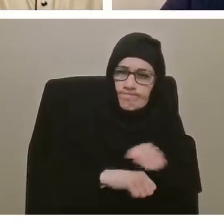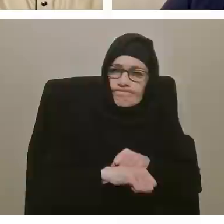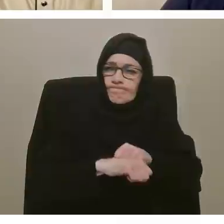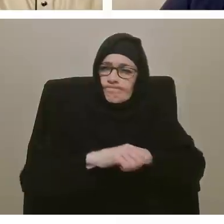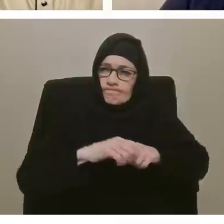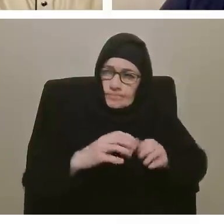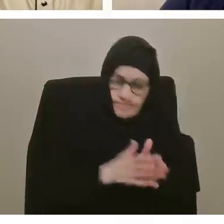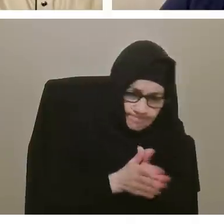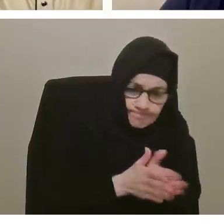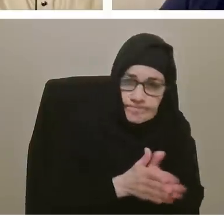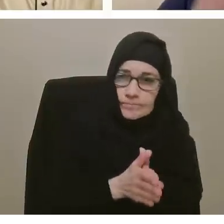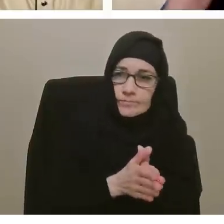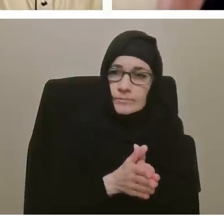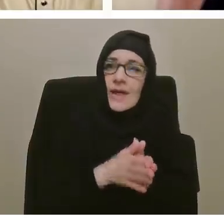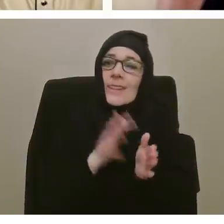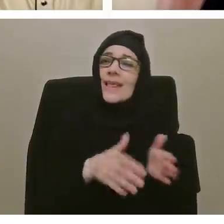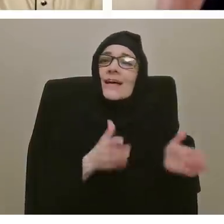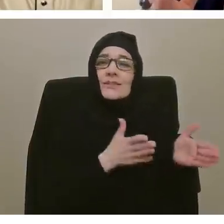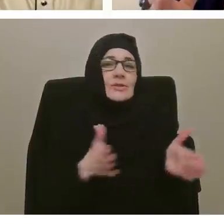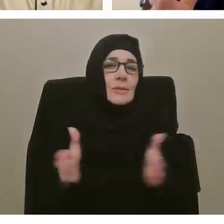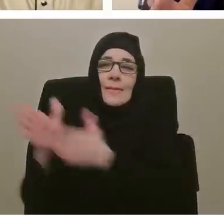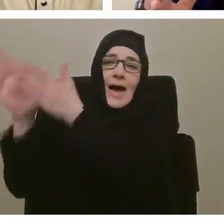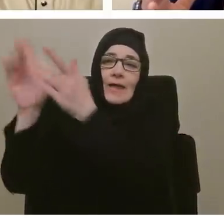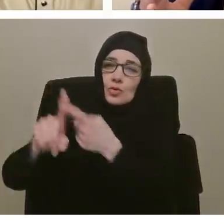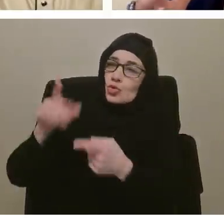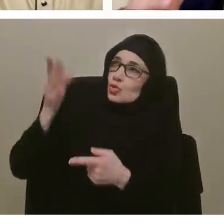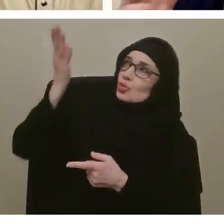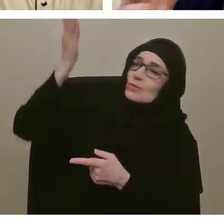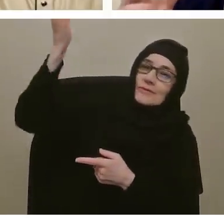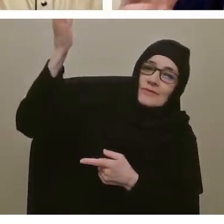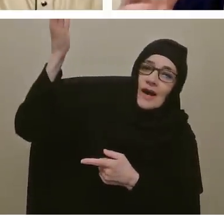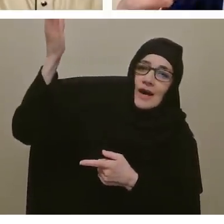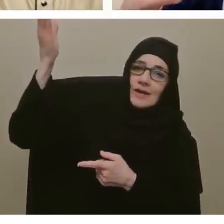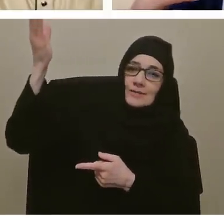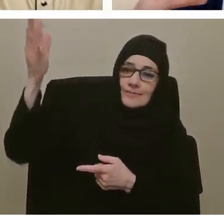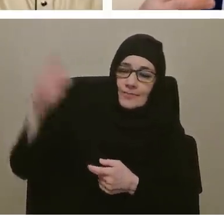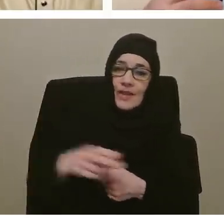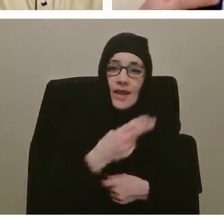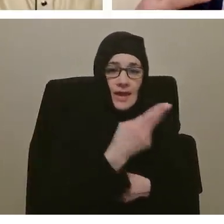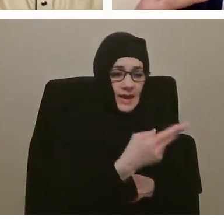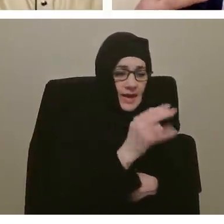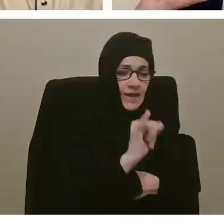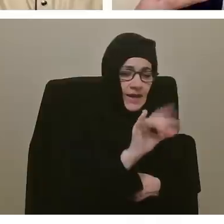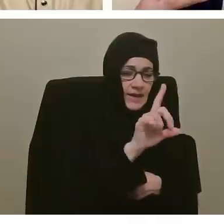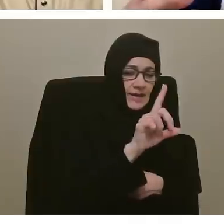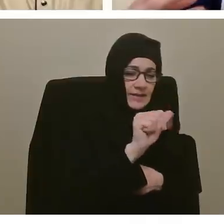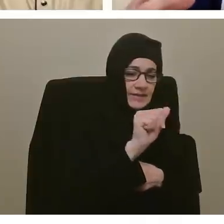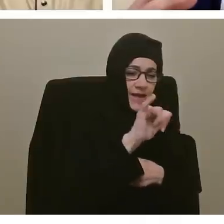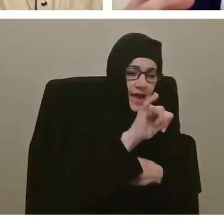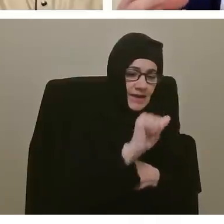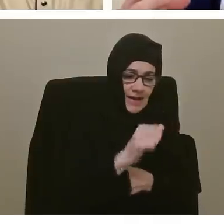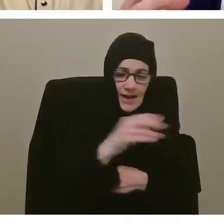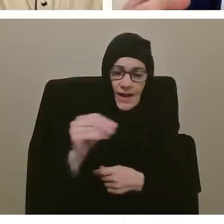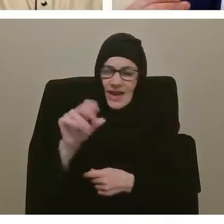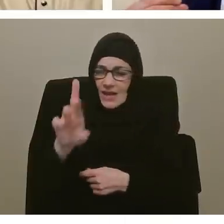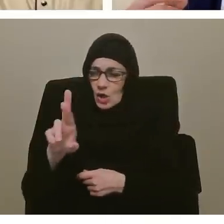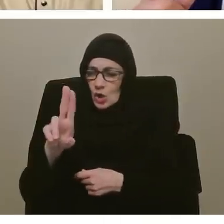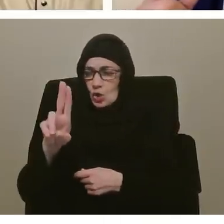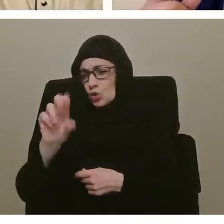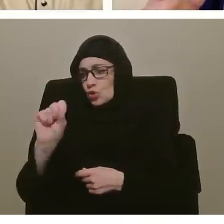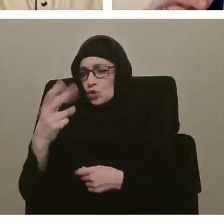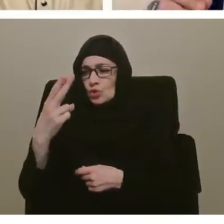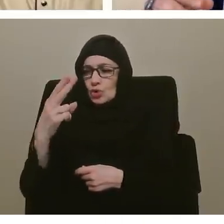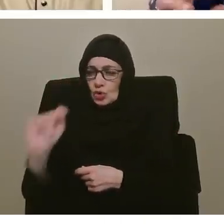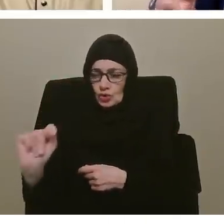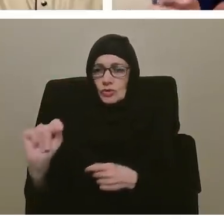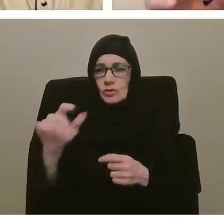that's the difference between hidayah and rushd. You know, rushd is when you are, you know, I liken it sometimes to people like this way.